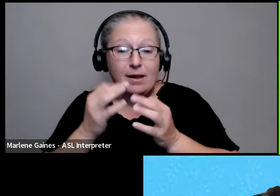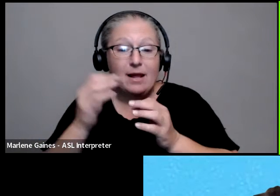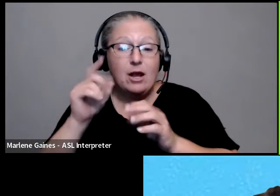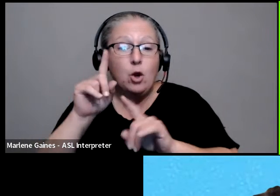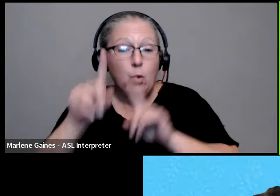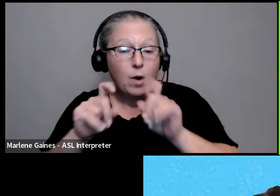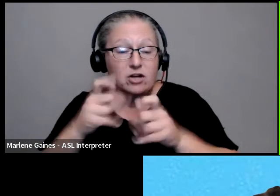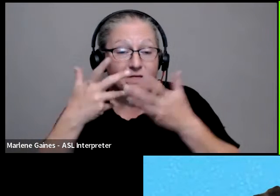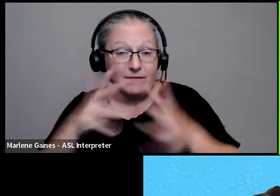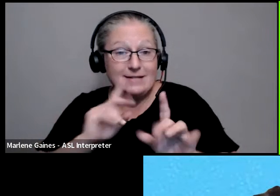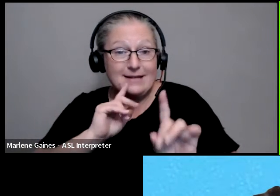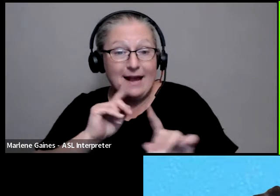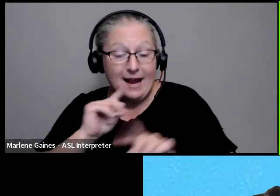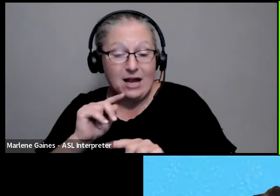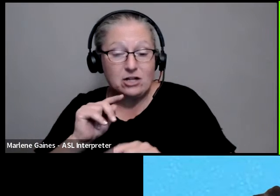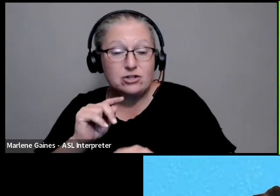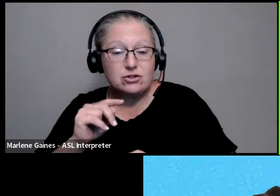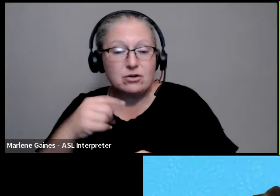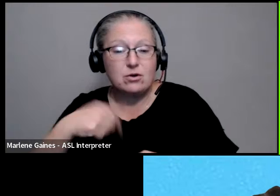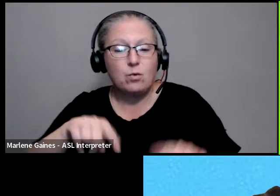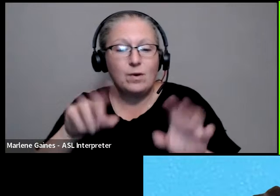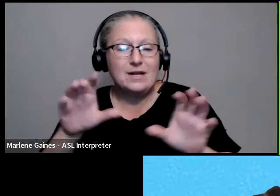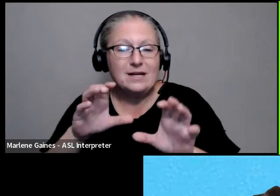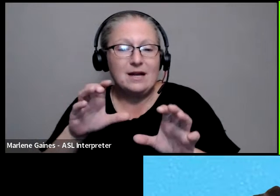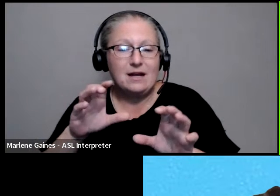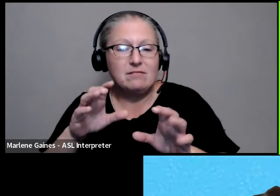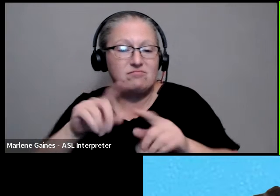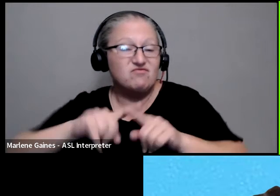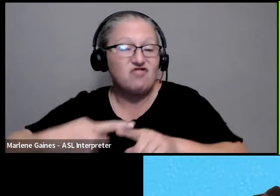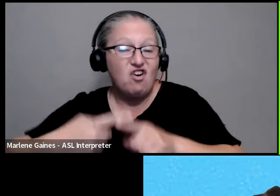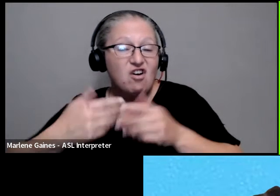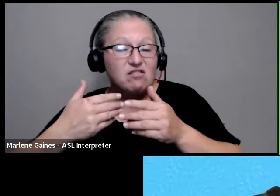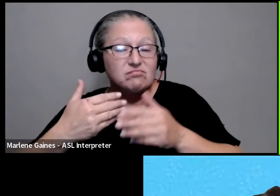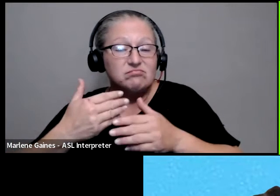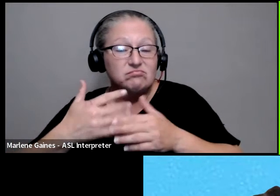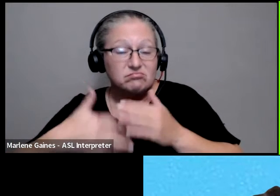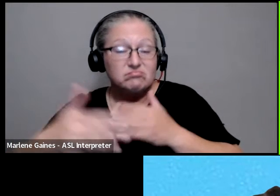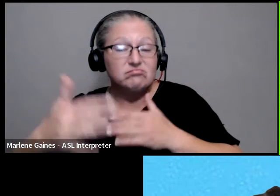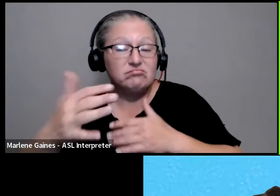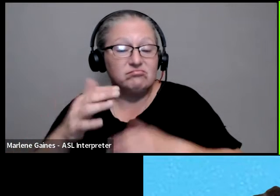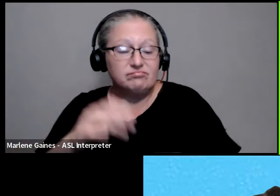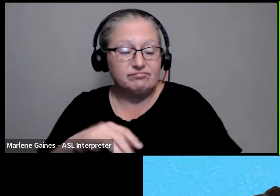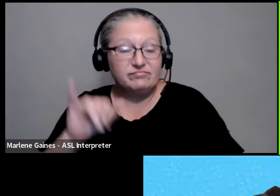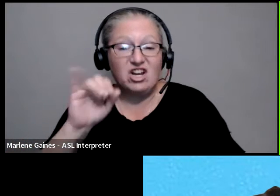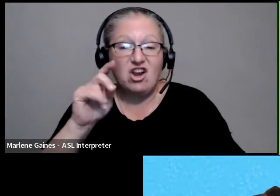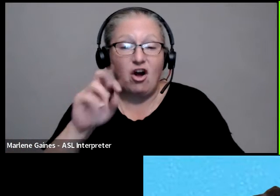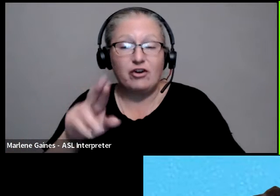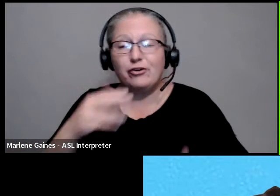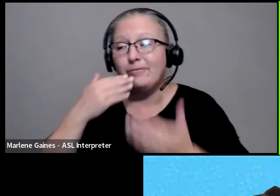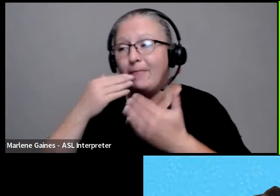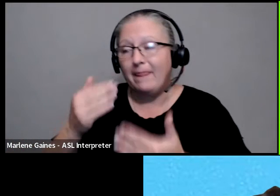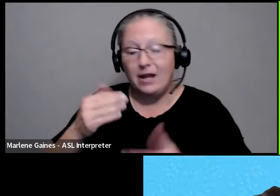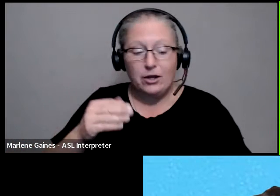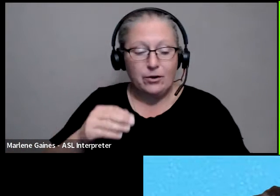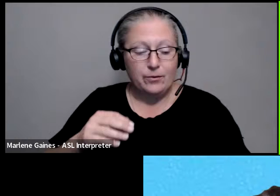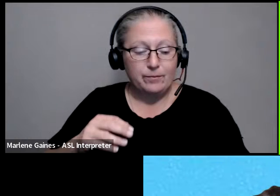answered, we did the rollout of Yonder. Thank you.